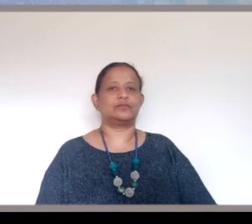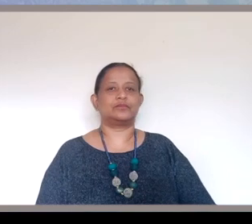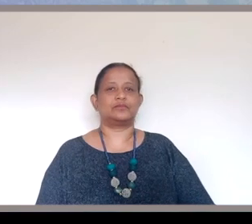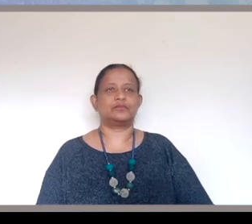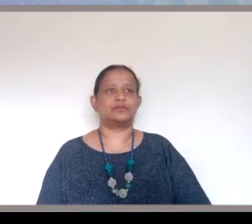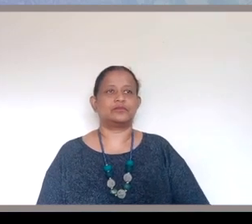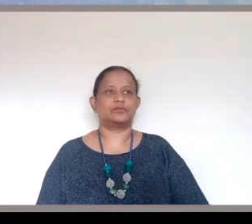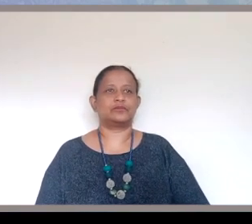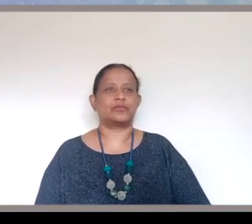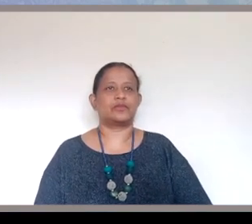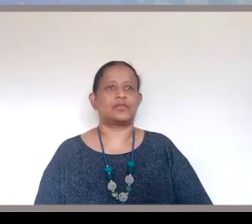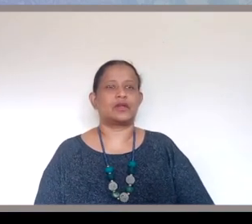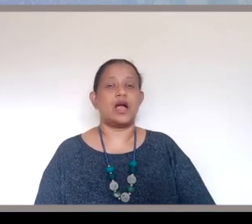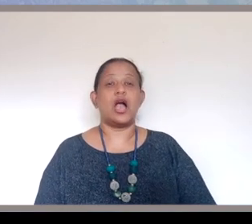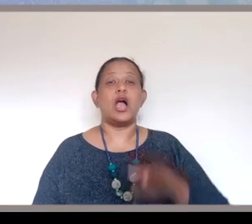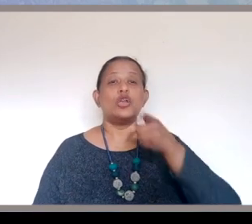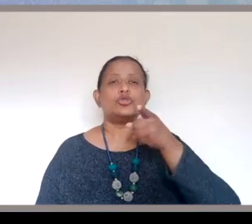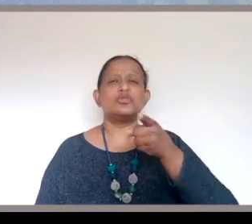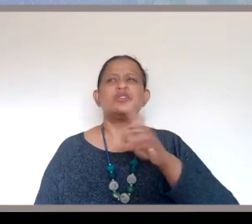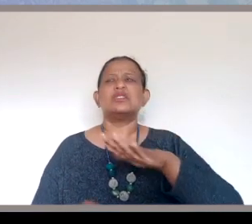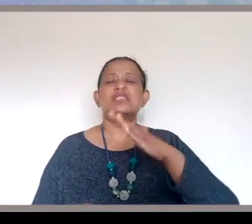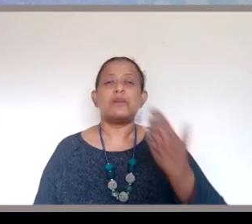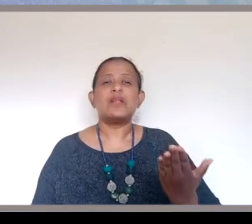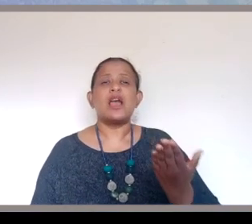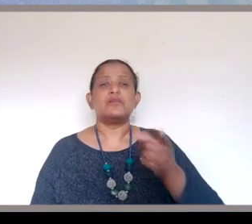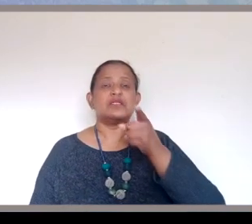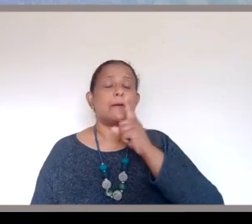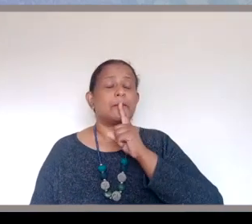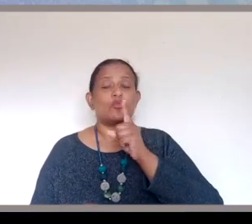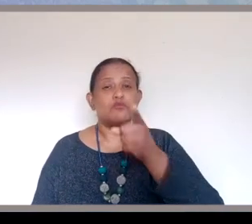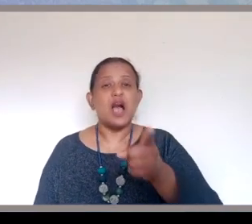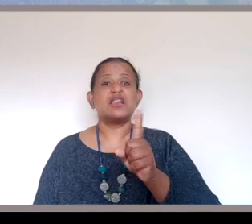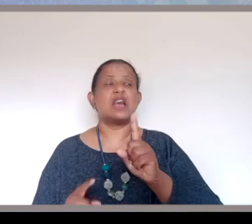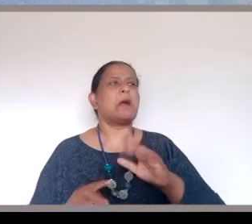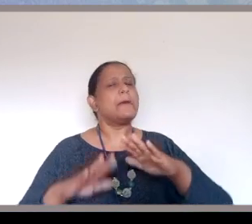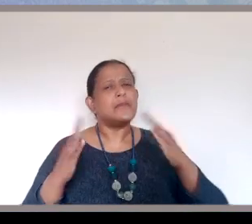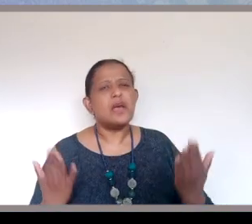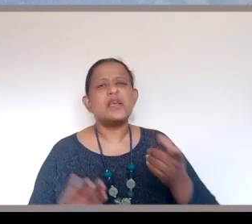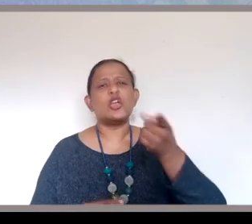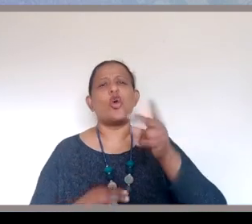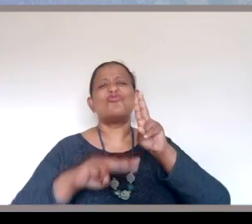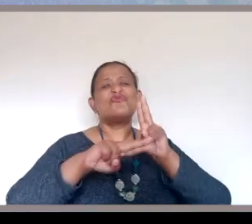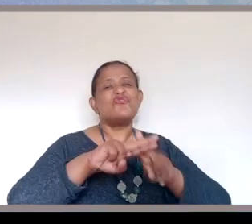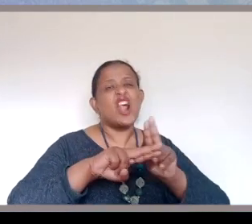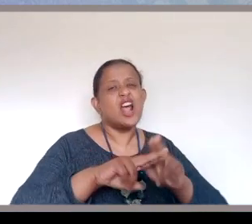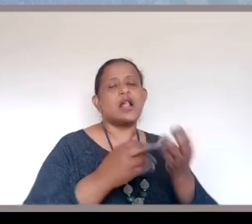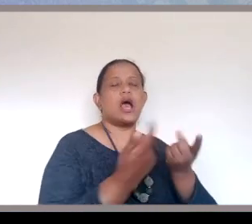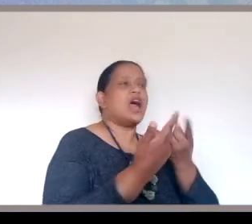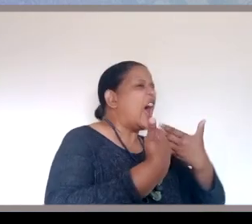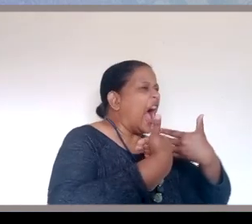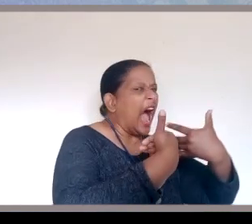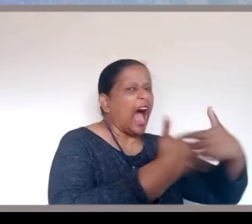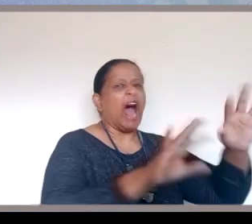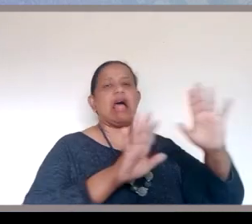your job because the temptation is at work. Maybe you need to change the office van ride. You